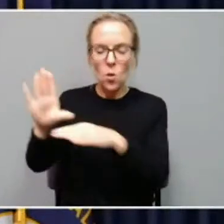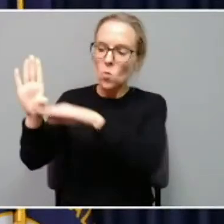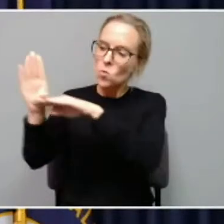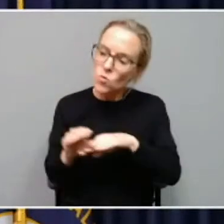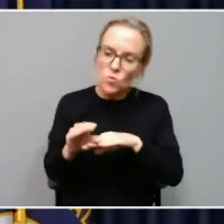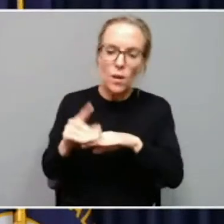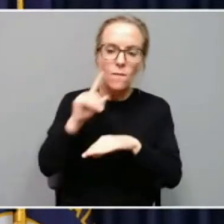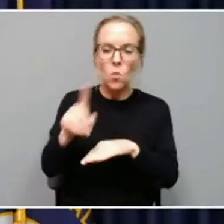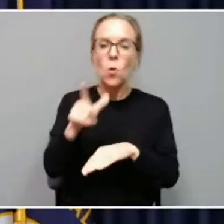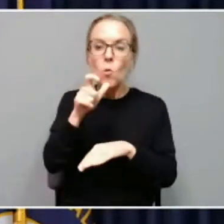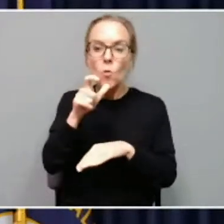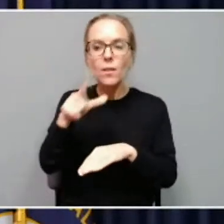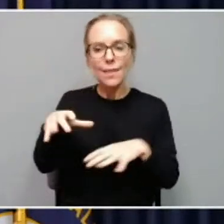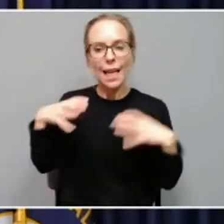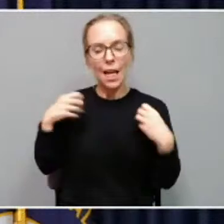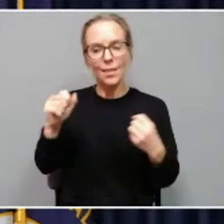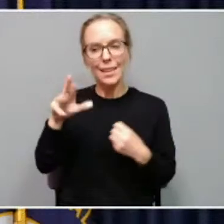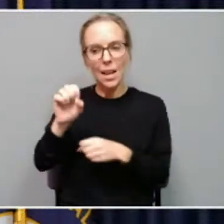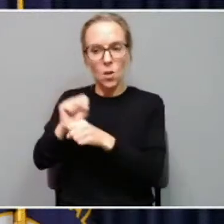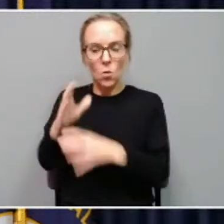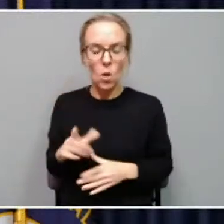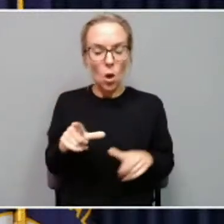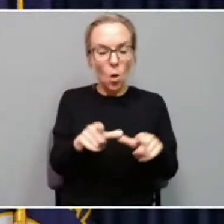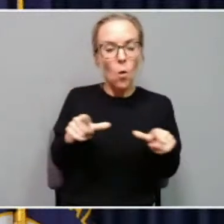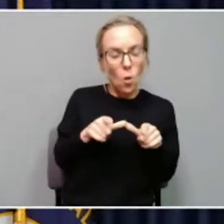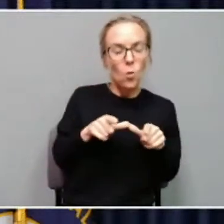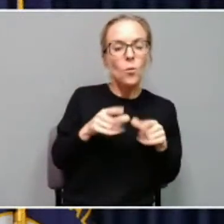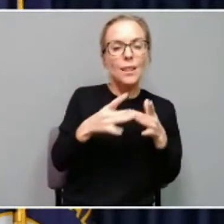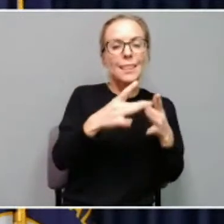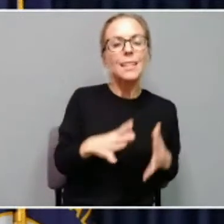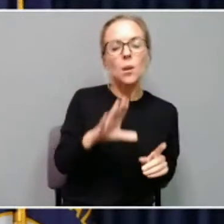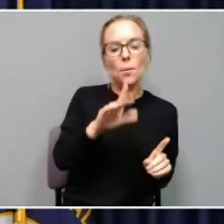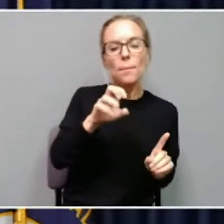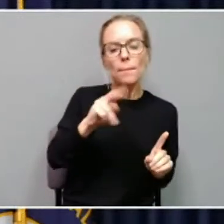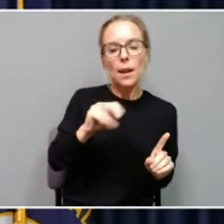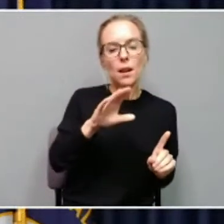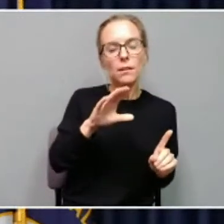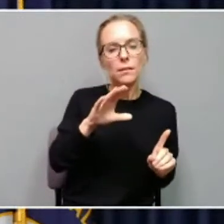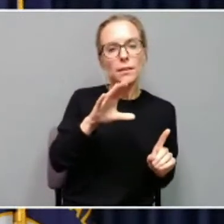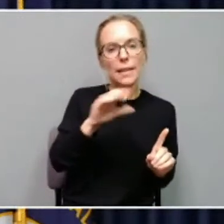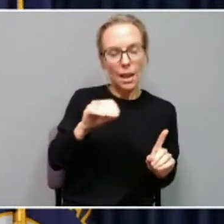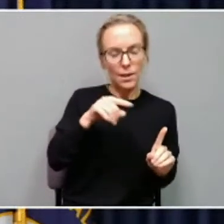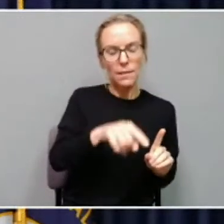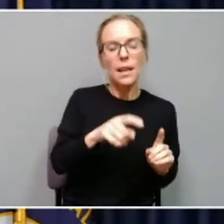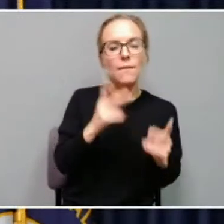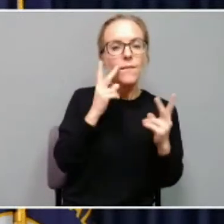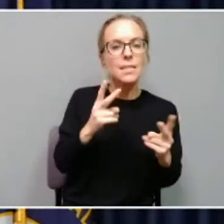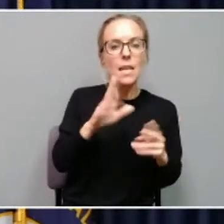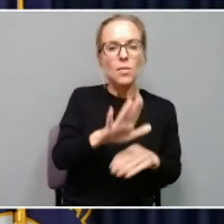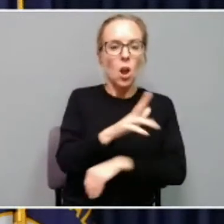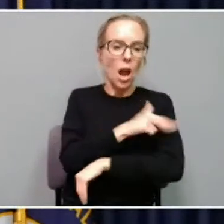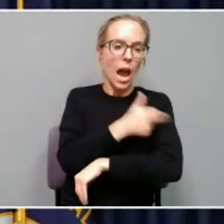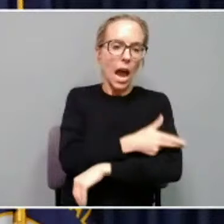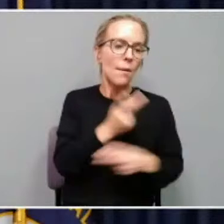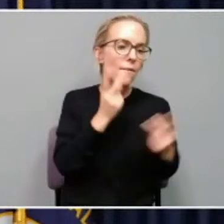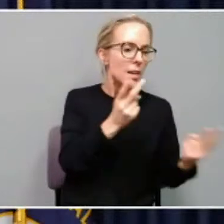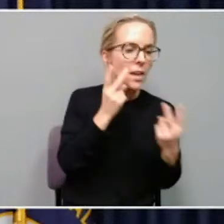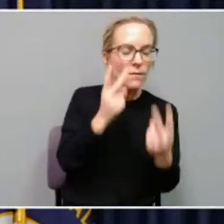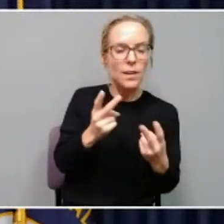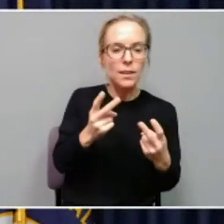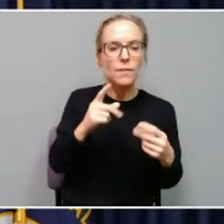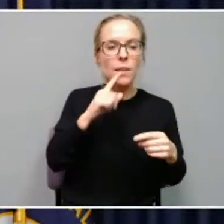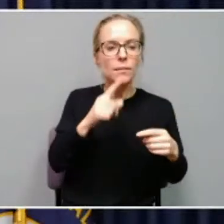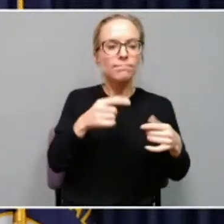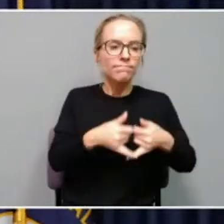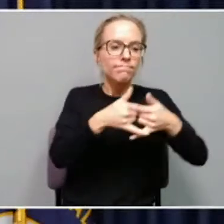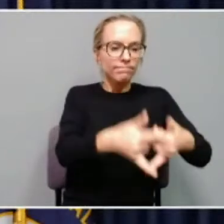healthcare workers. Local leaders in Barron County visited hospitals in their region and did a countywide proclamation. University of